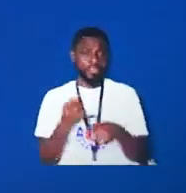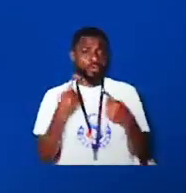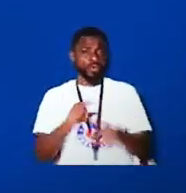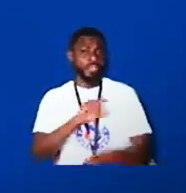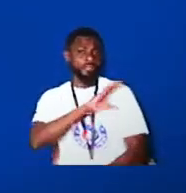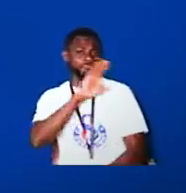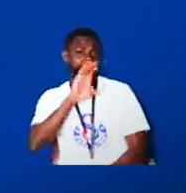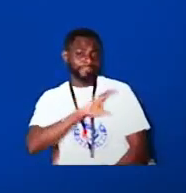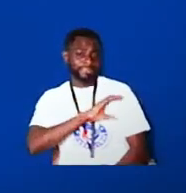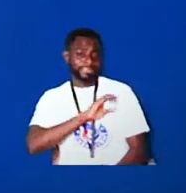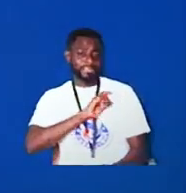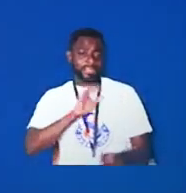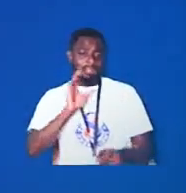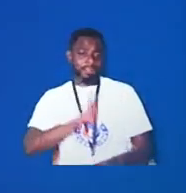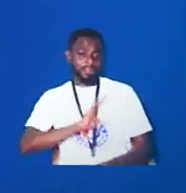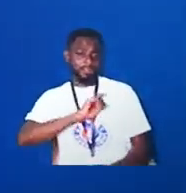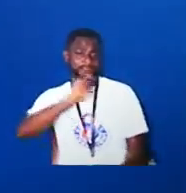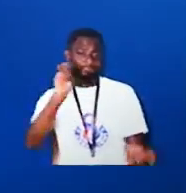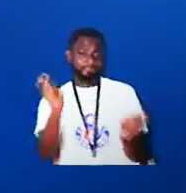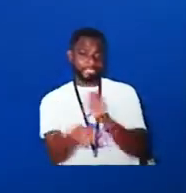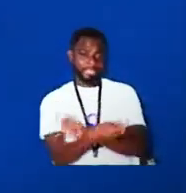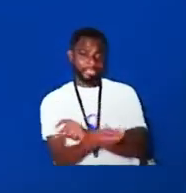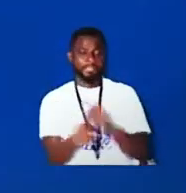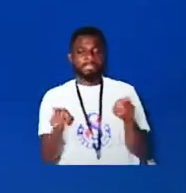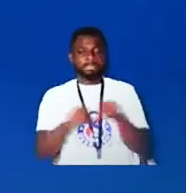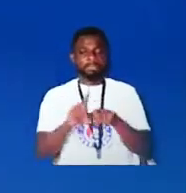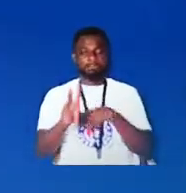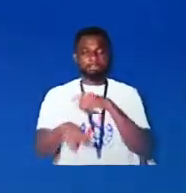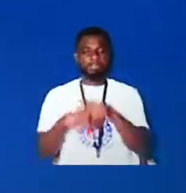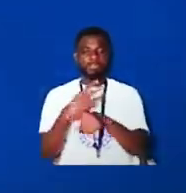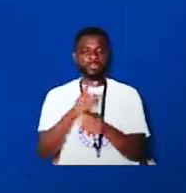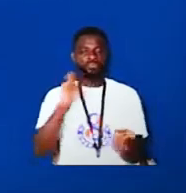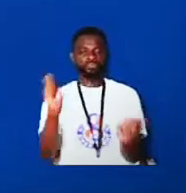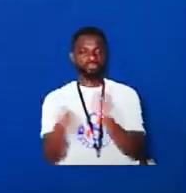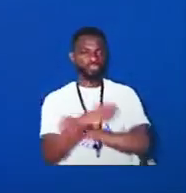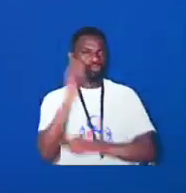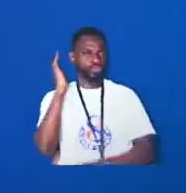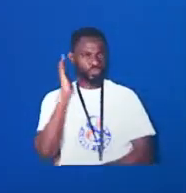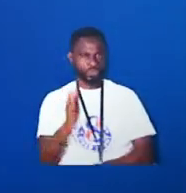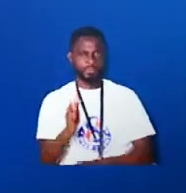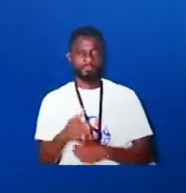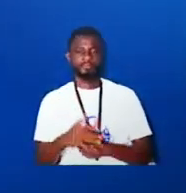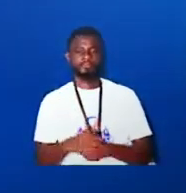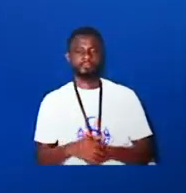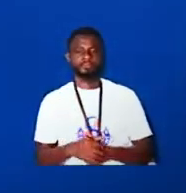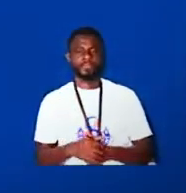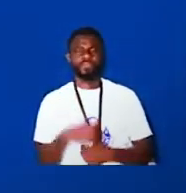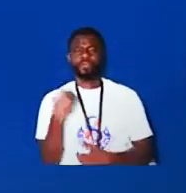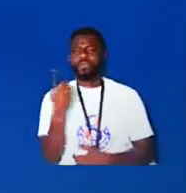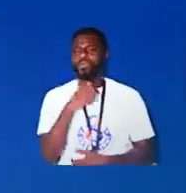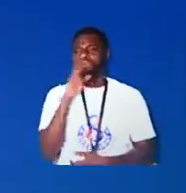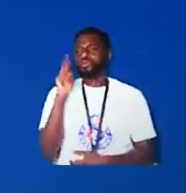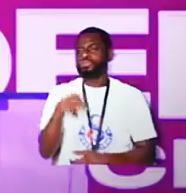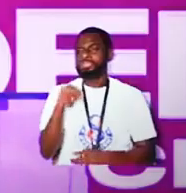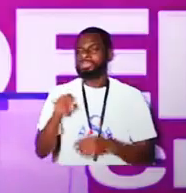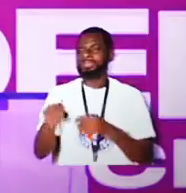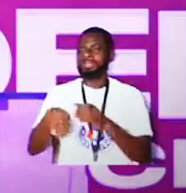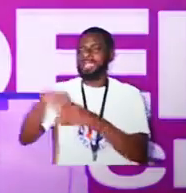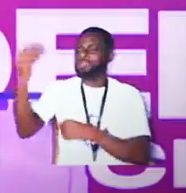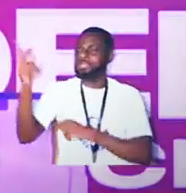are transformed, they will transform their world. We always don't need somebody to come from